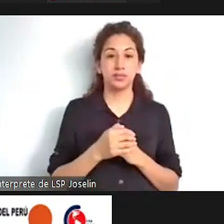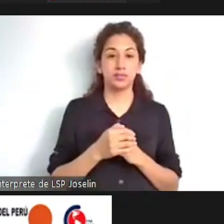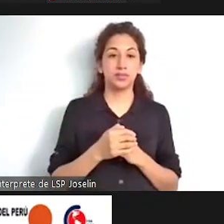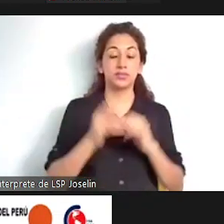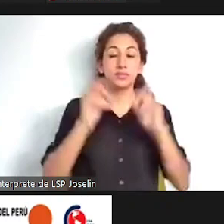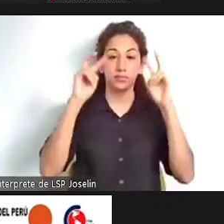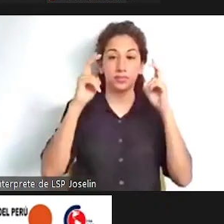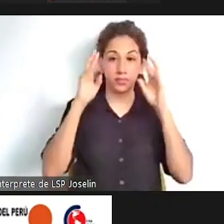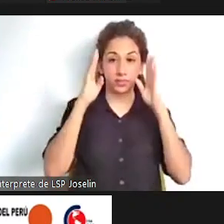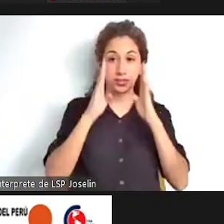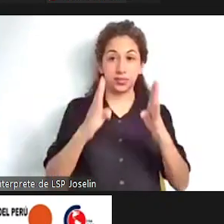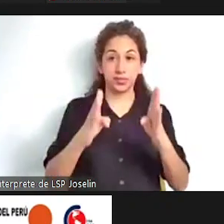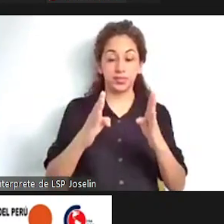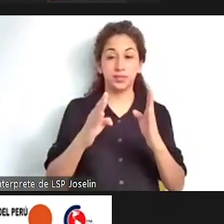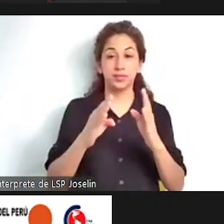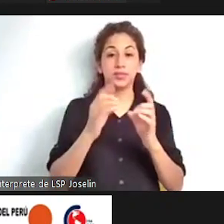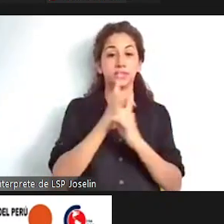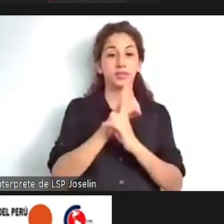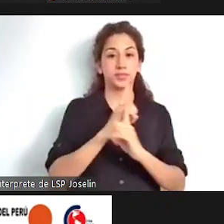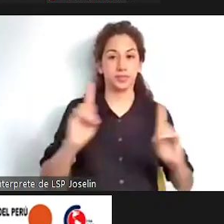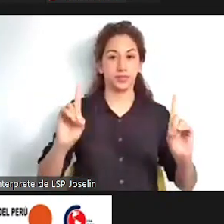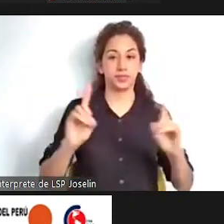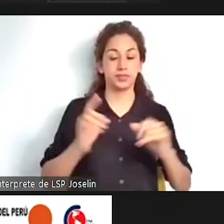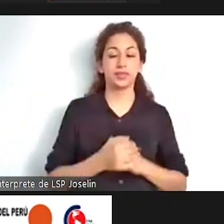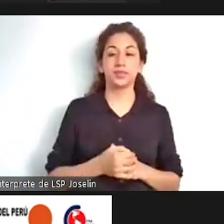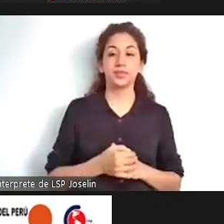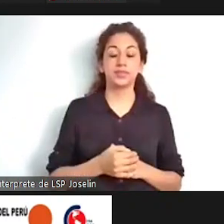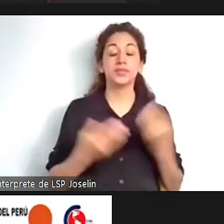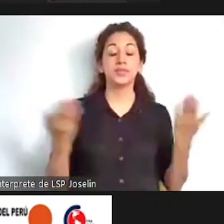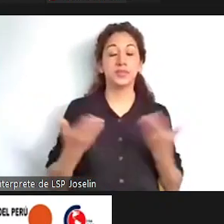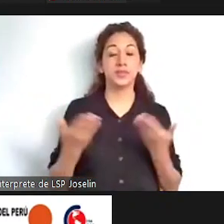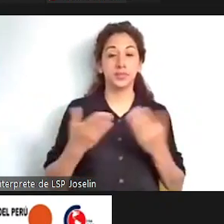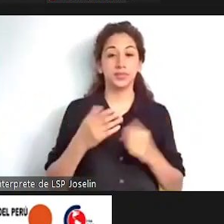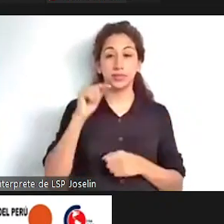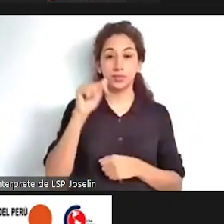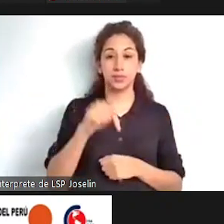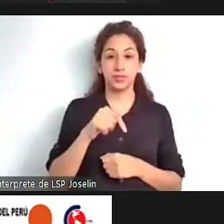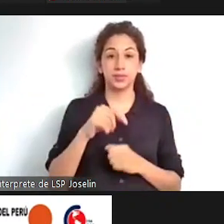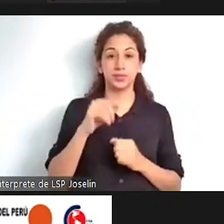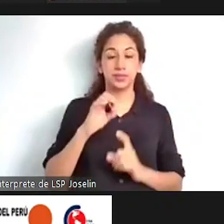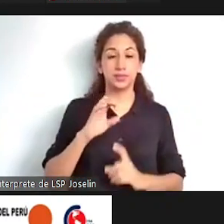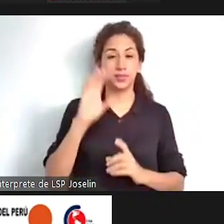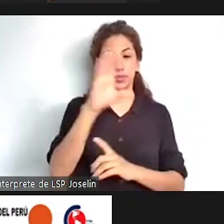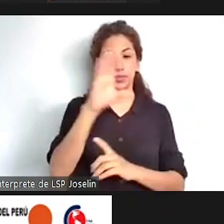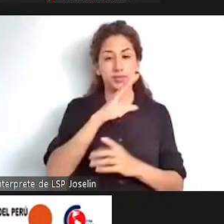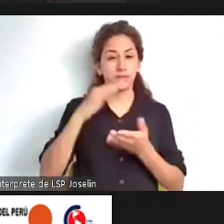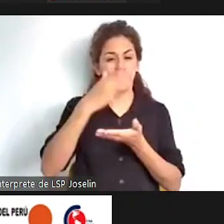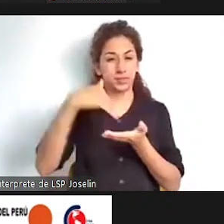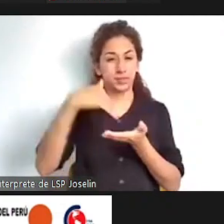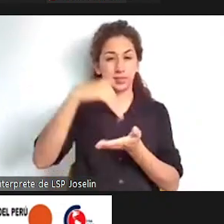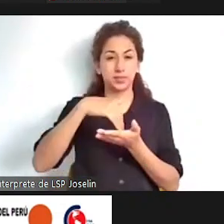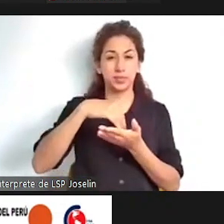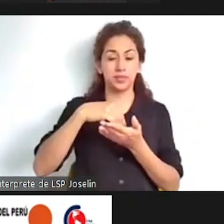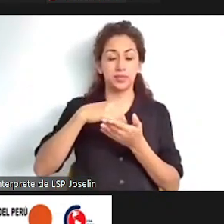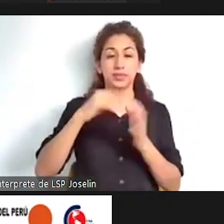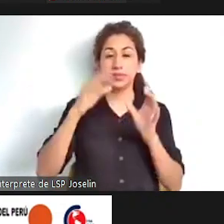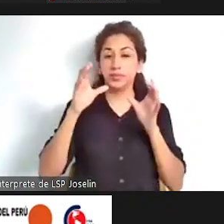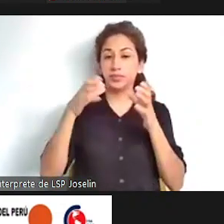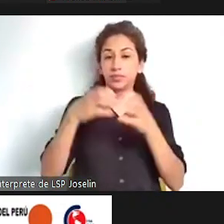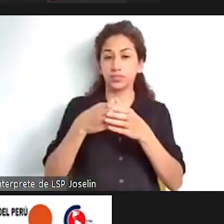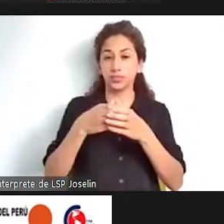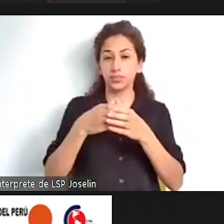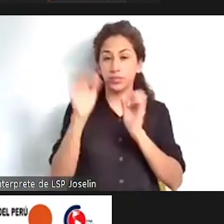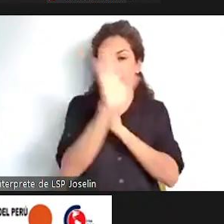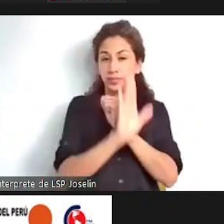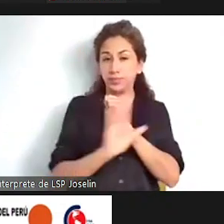there is a frailty in the democratic focus and this is why the peruvian trade union